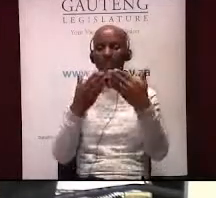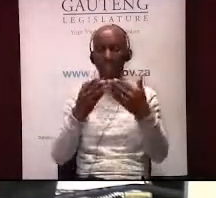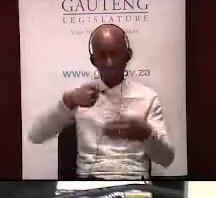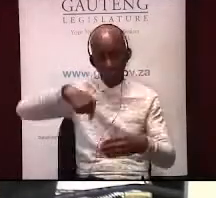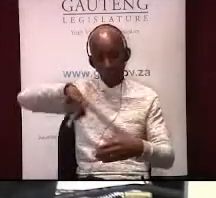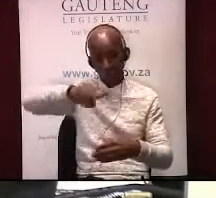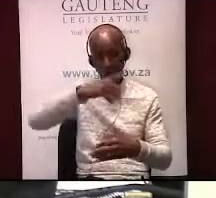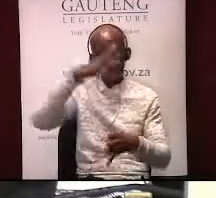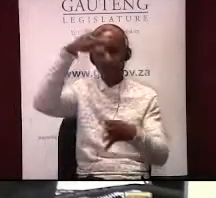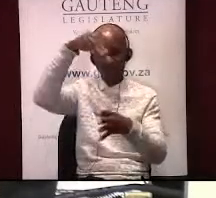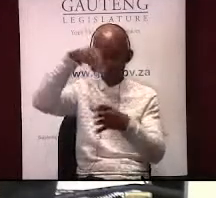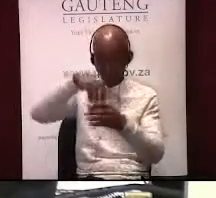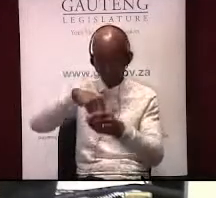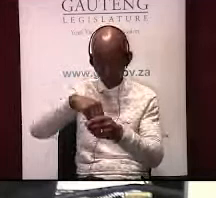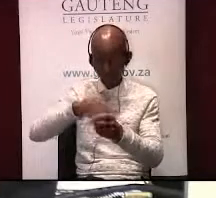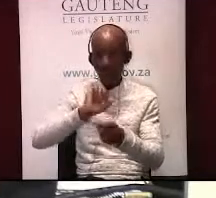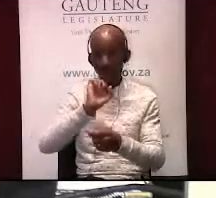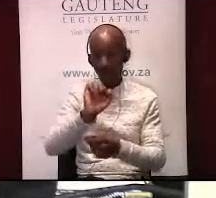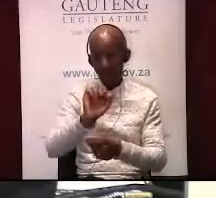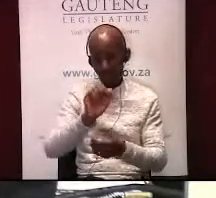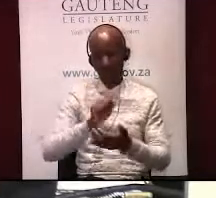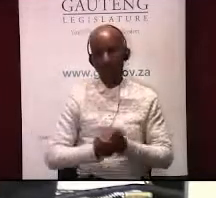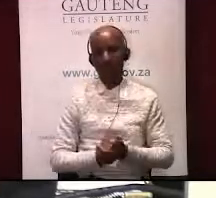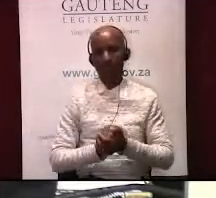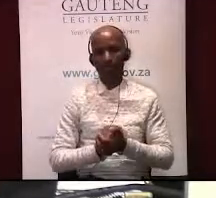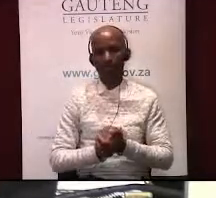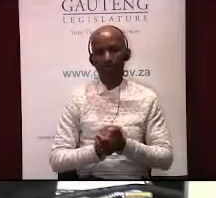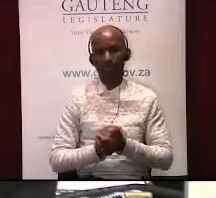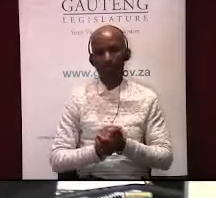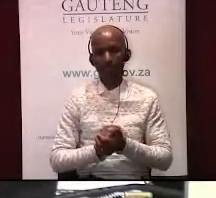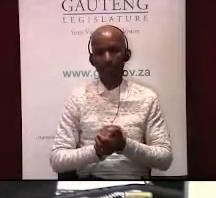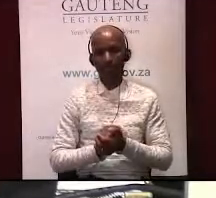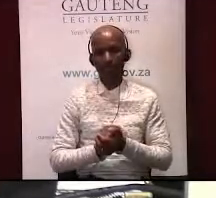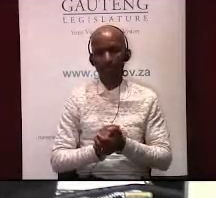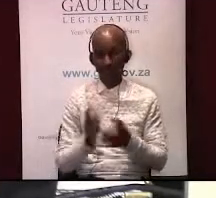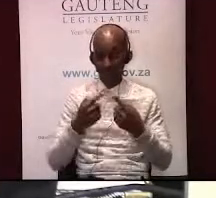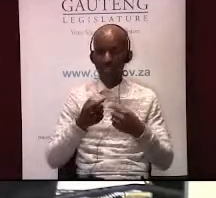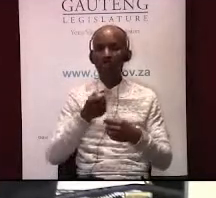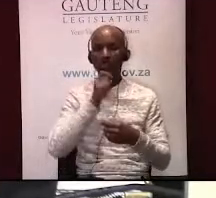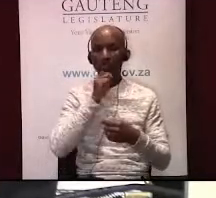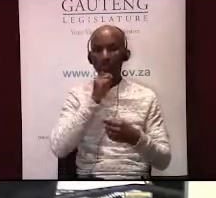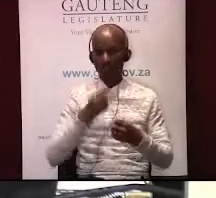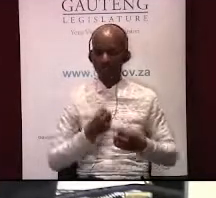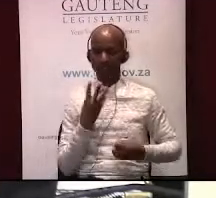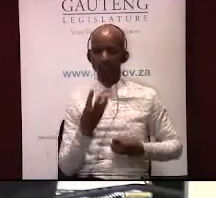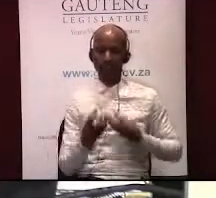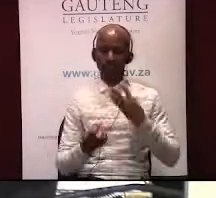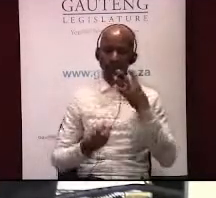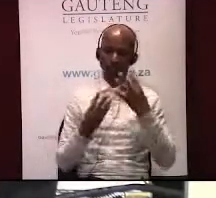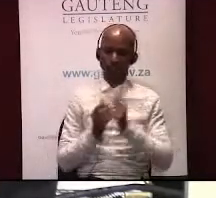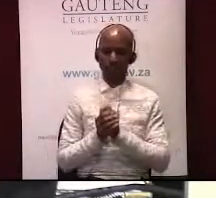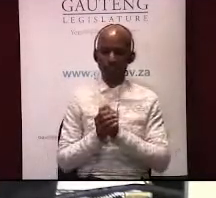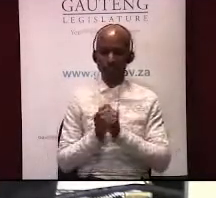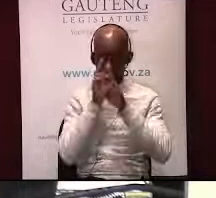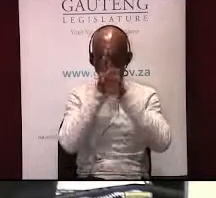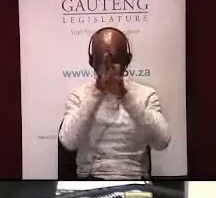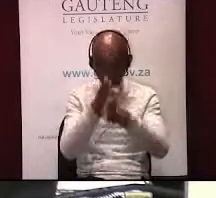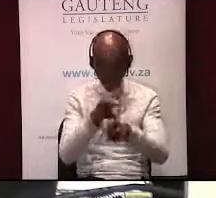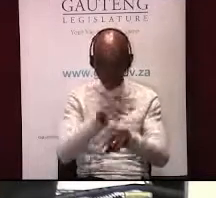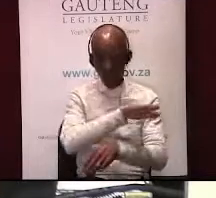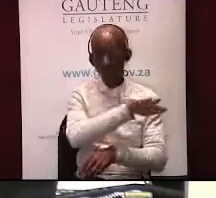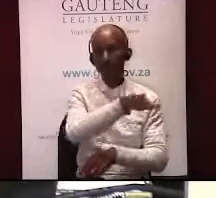your involvement and wish to express my gratitude to all of